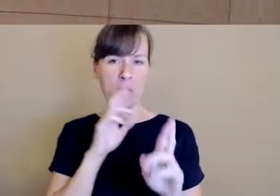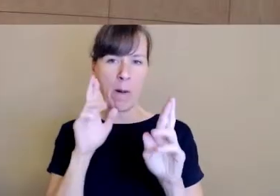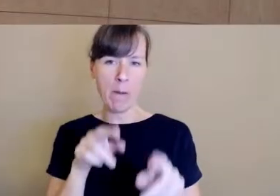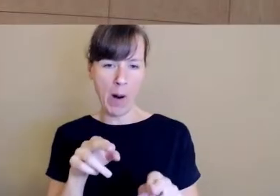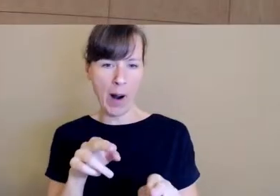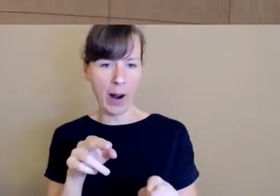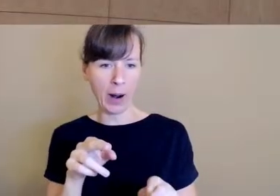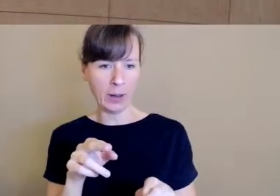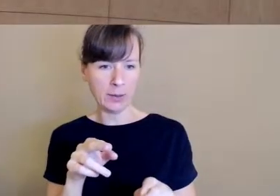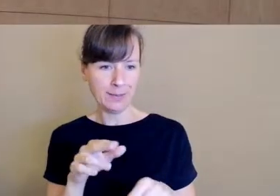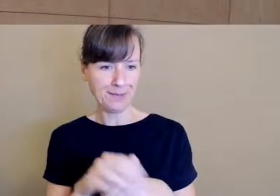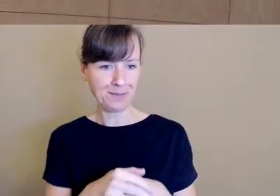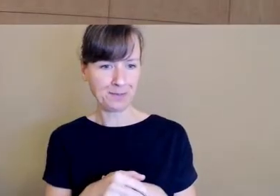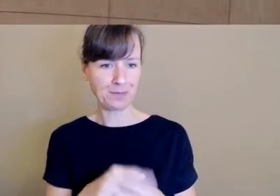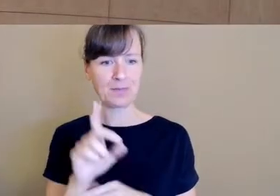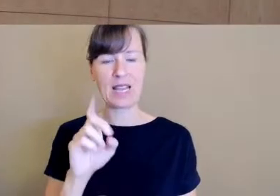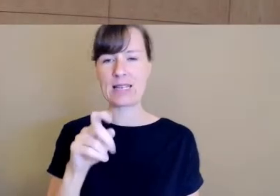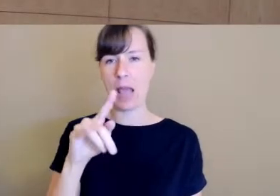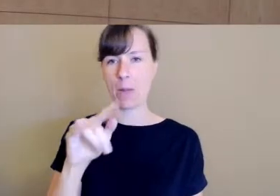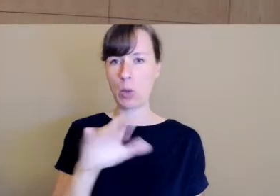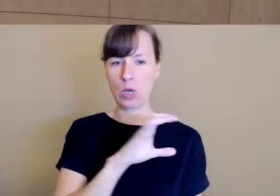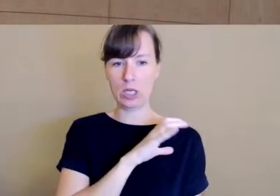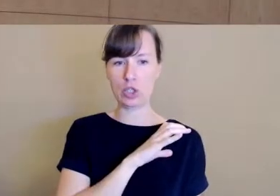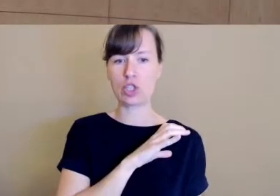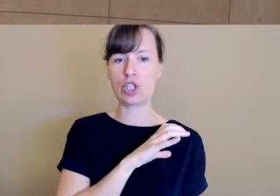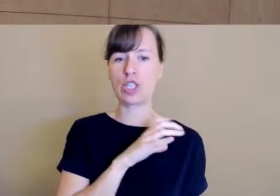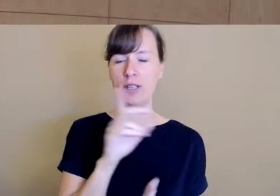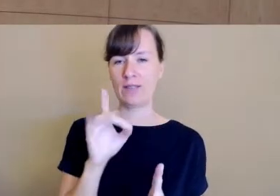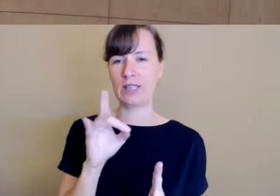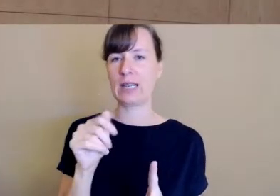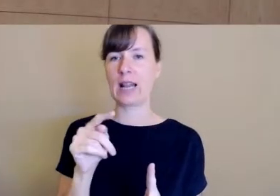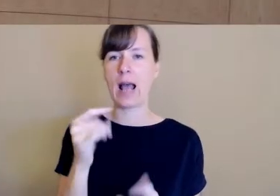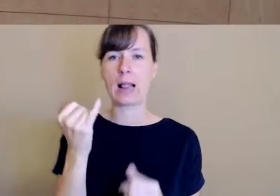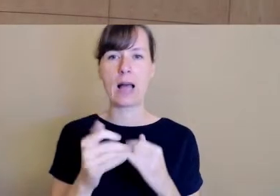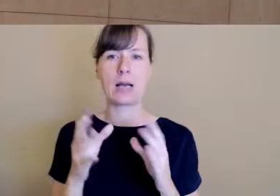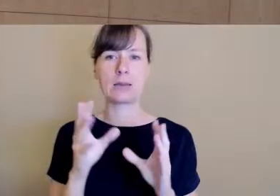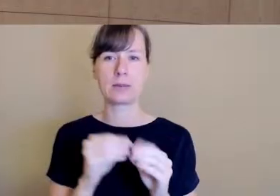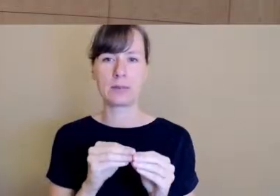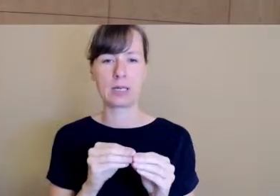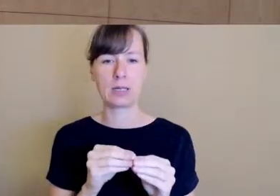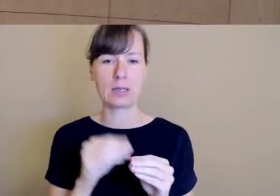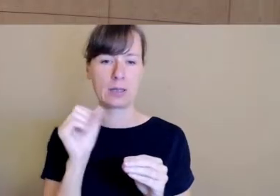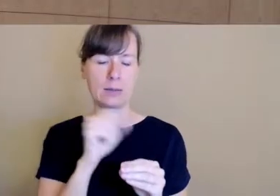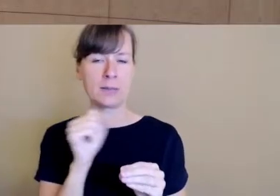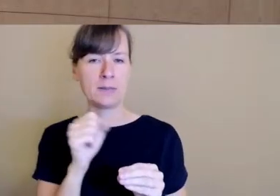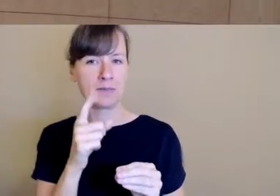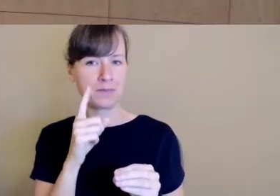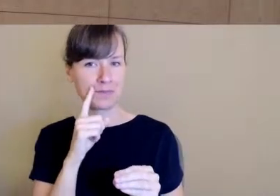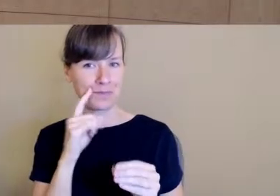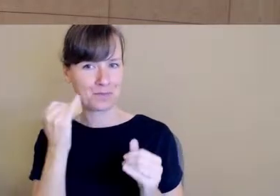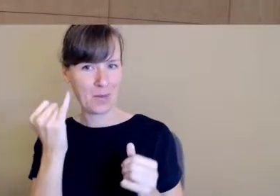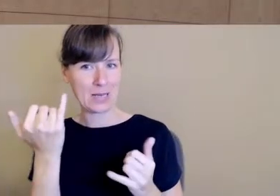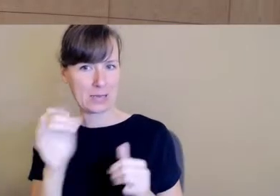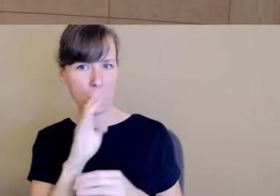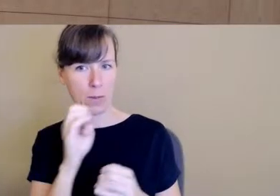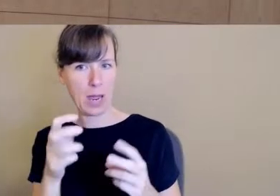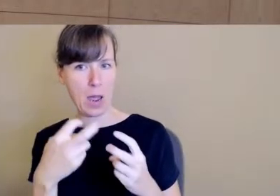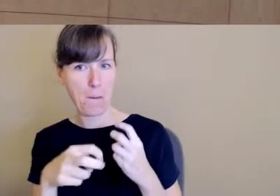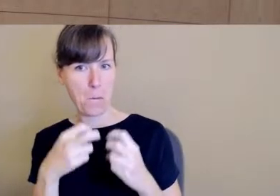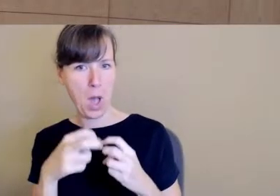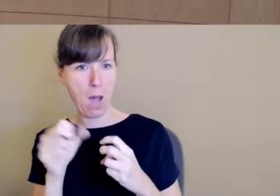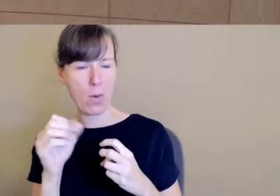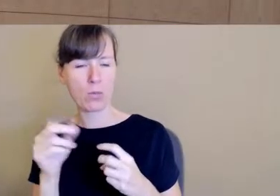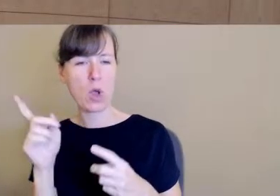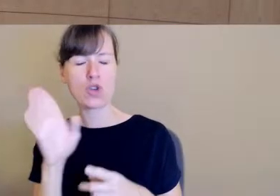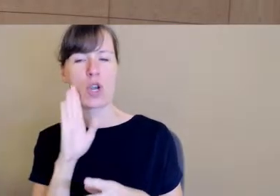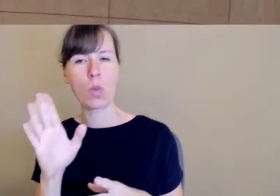deputy chief addressed it at the last meeting. Yes. And I imagine it will still be a problem, so she likely will address it again in her